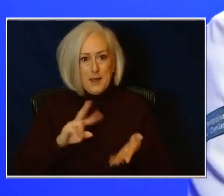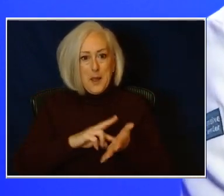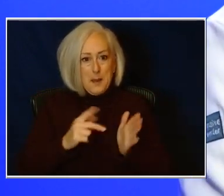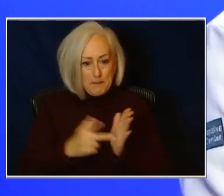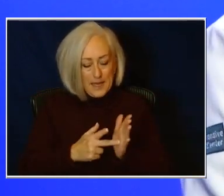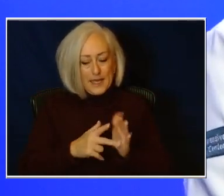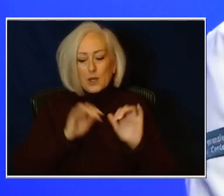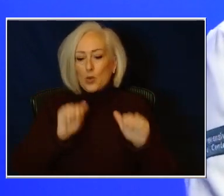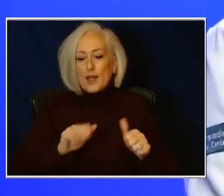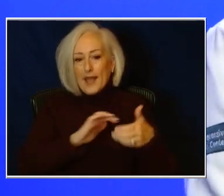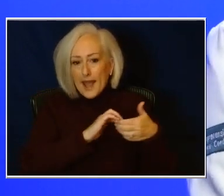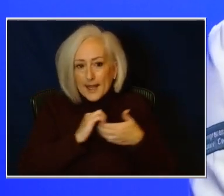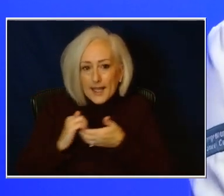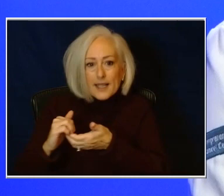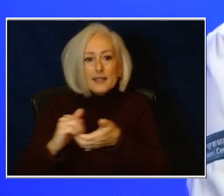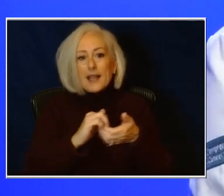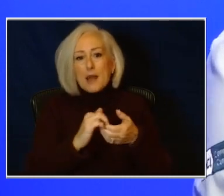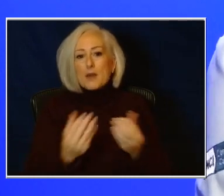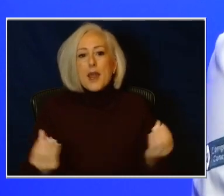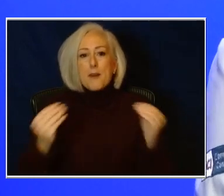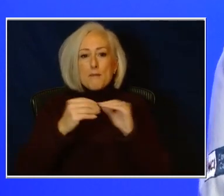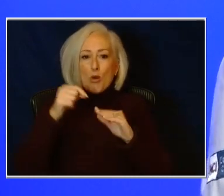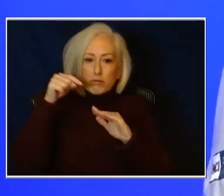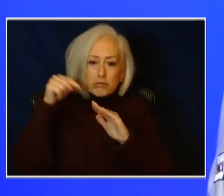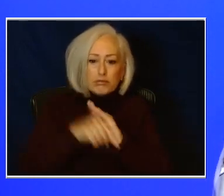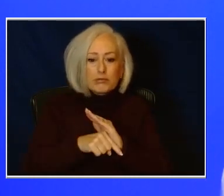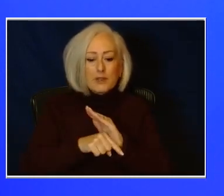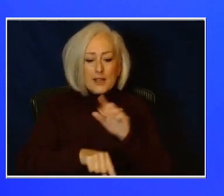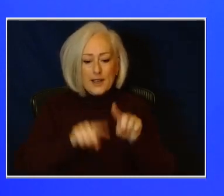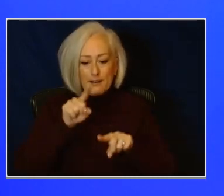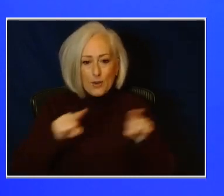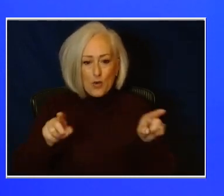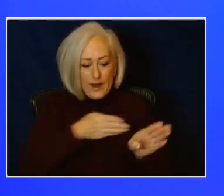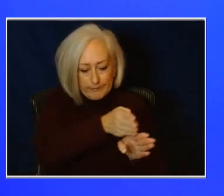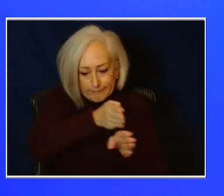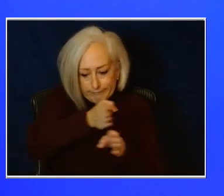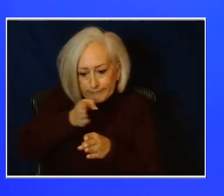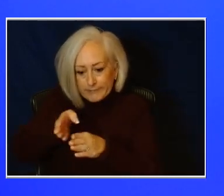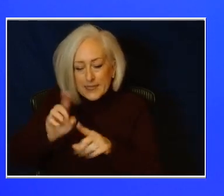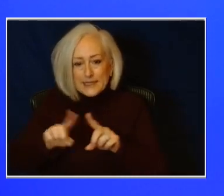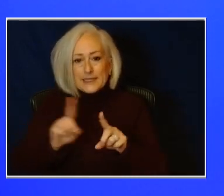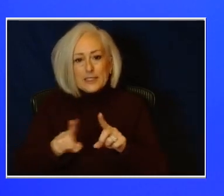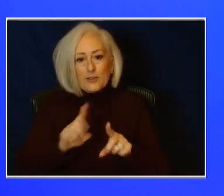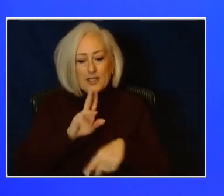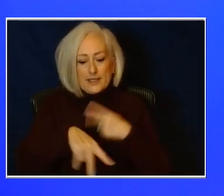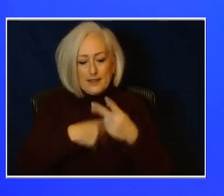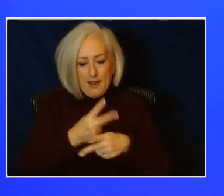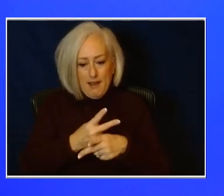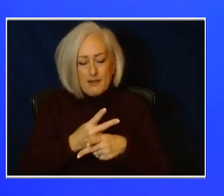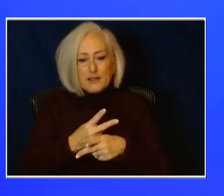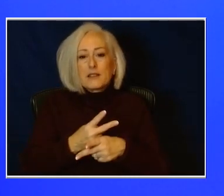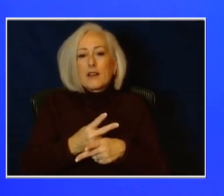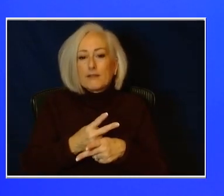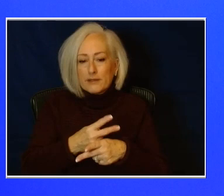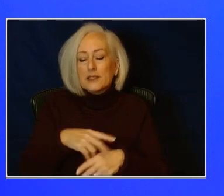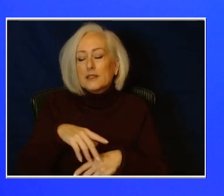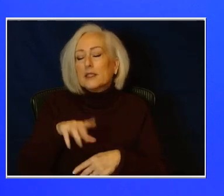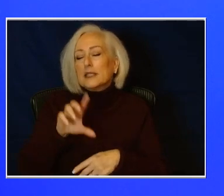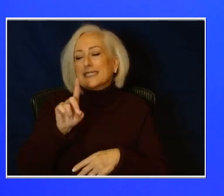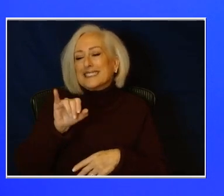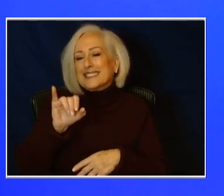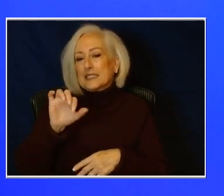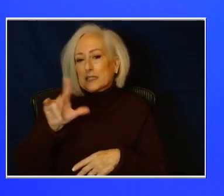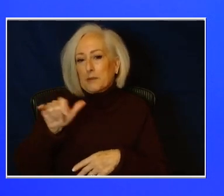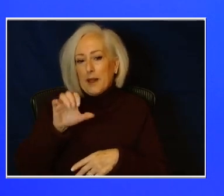collaborate across many different disciplines. And so trying to envision what that's going to